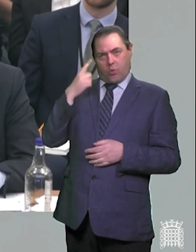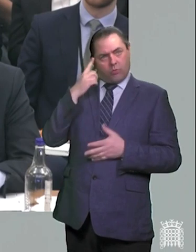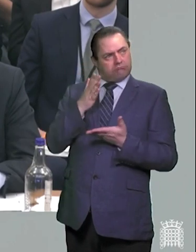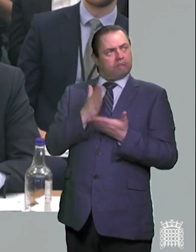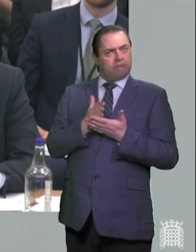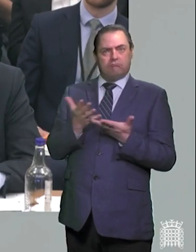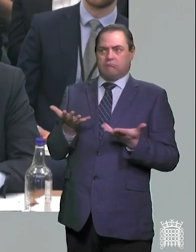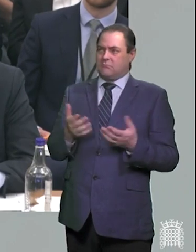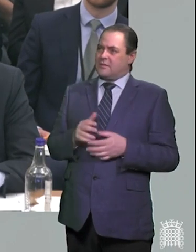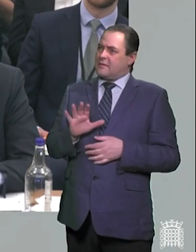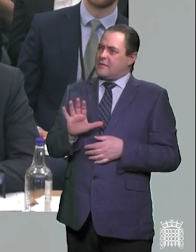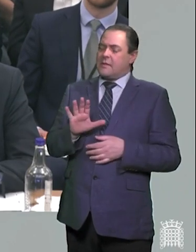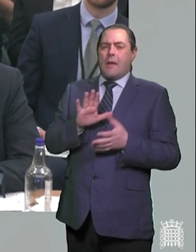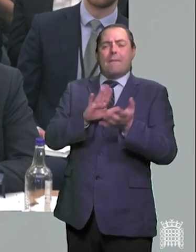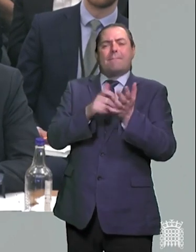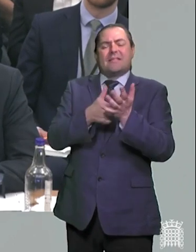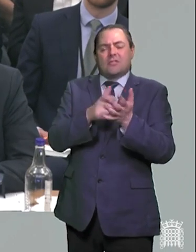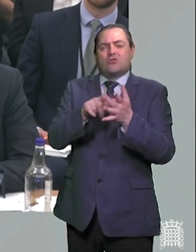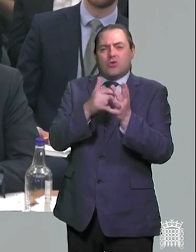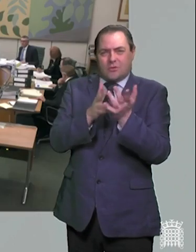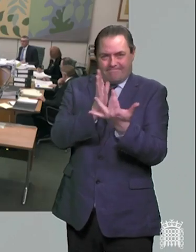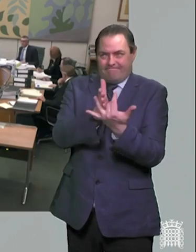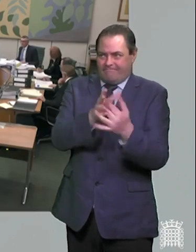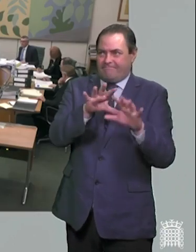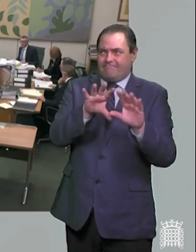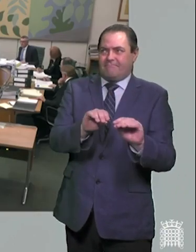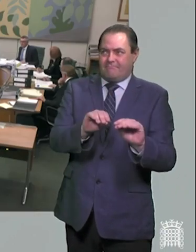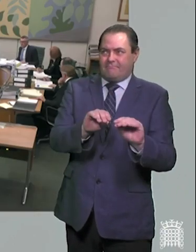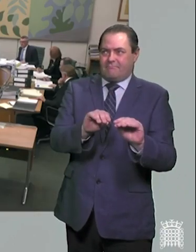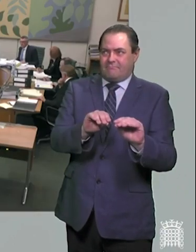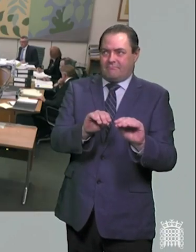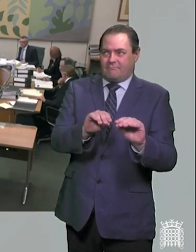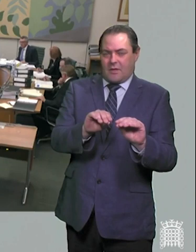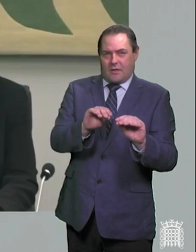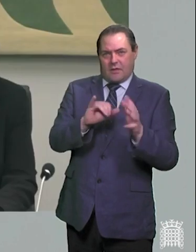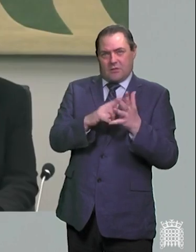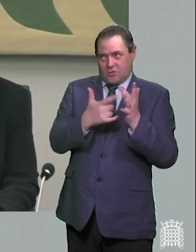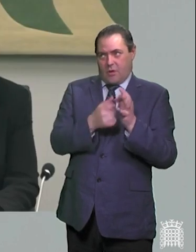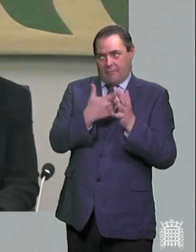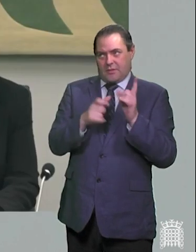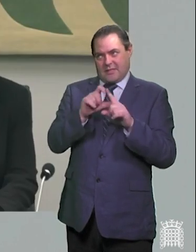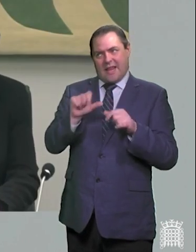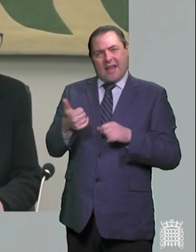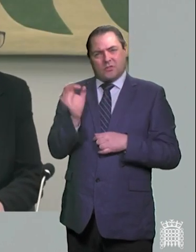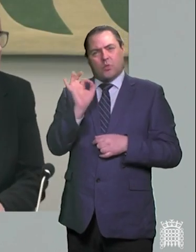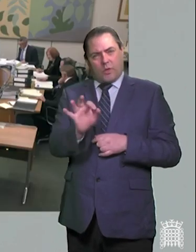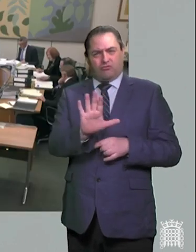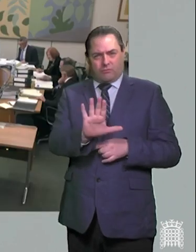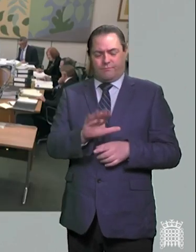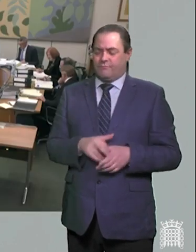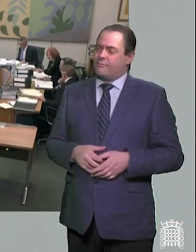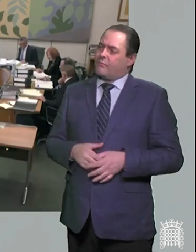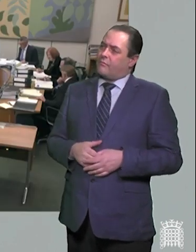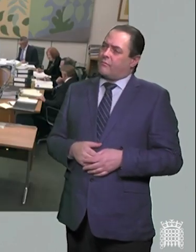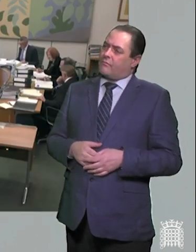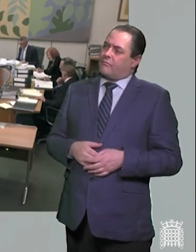and wholehearted, and what I was thinking of at the time I spoke. And ask you to allow Sir Bernard to ask his next question. Of course. Thank you very